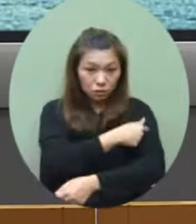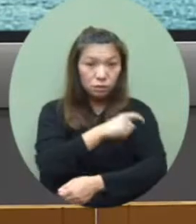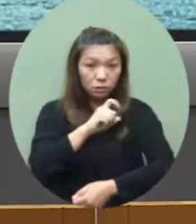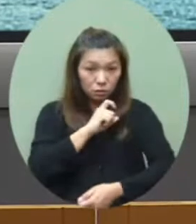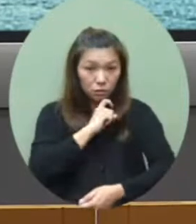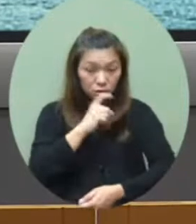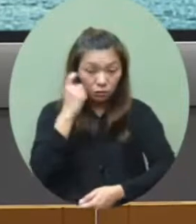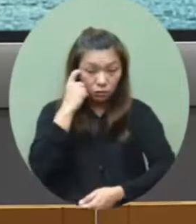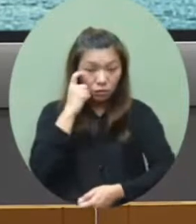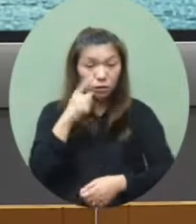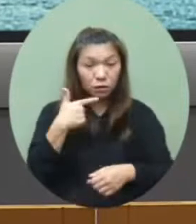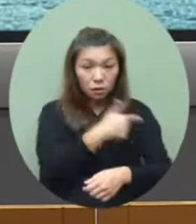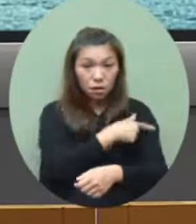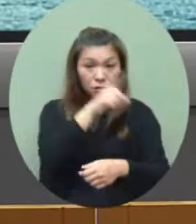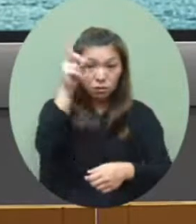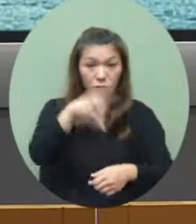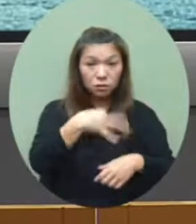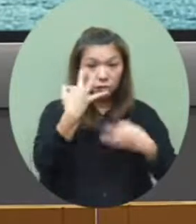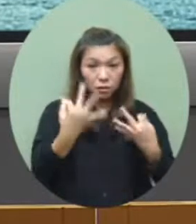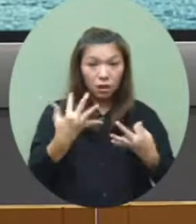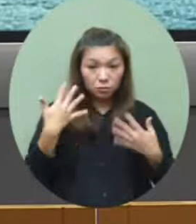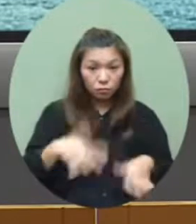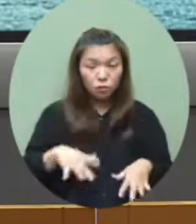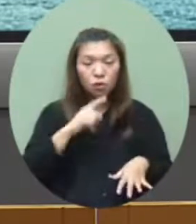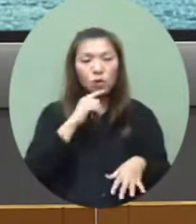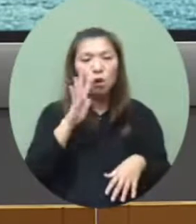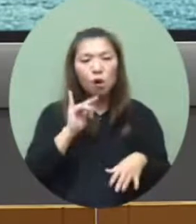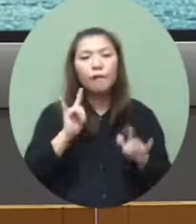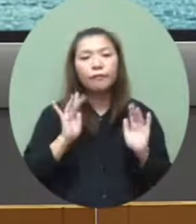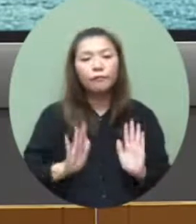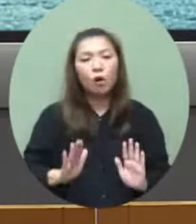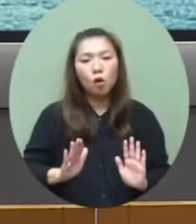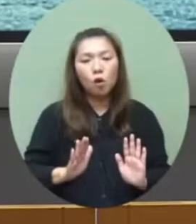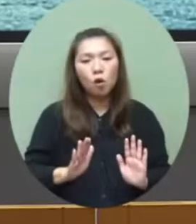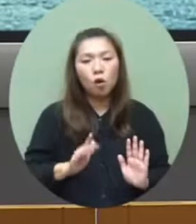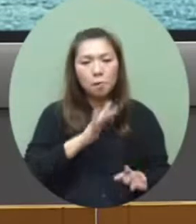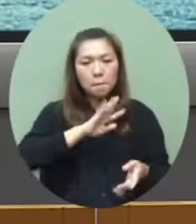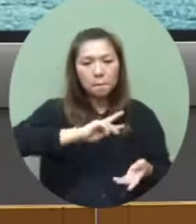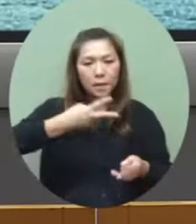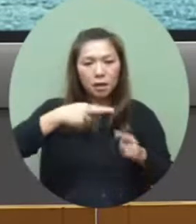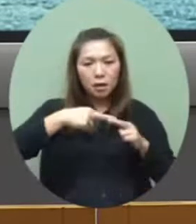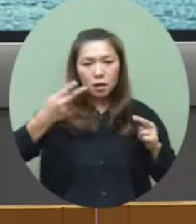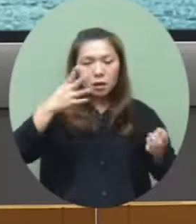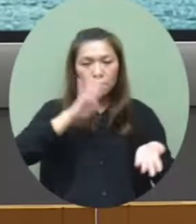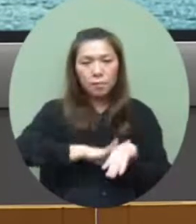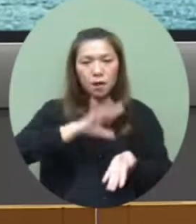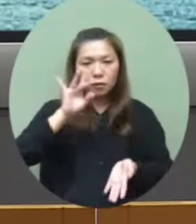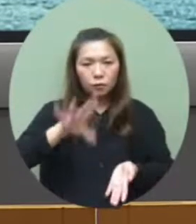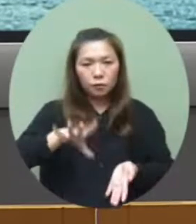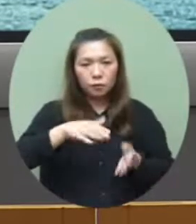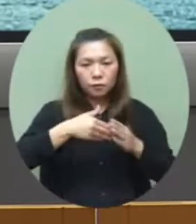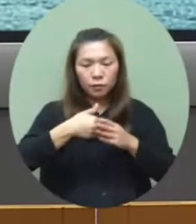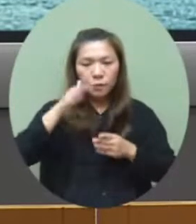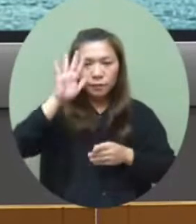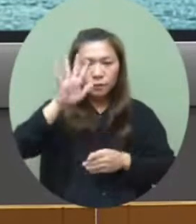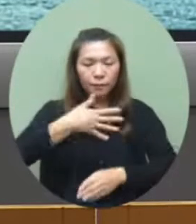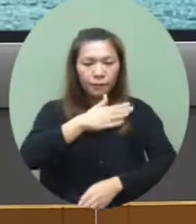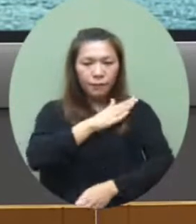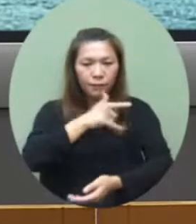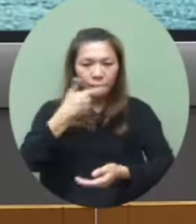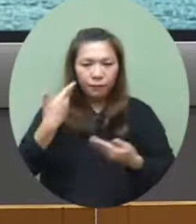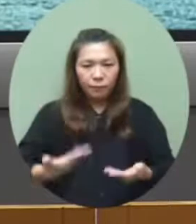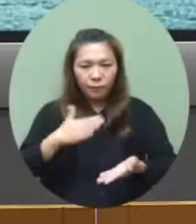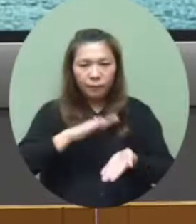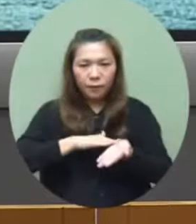prevent severe illness and death caused by these subvariants. So we will urge the public to try to complete